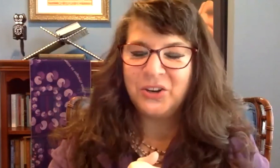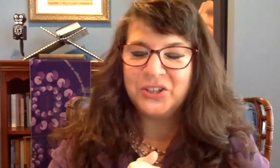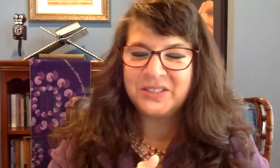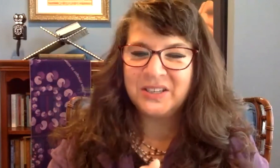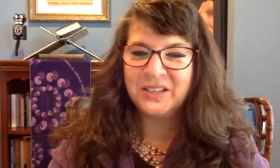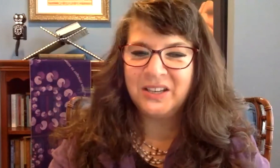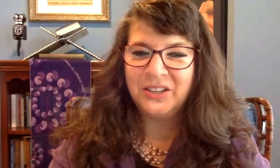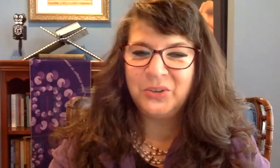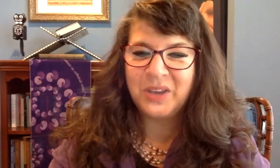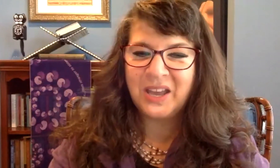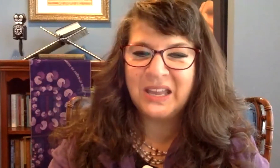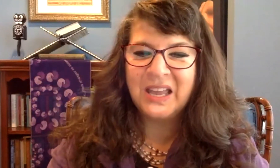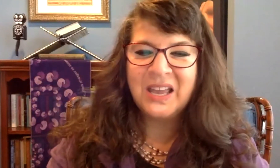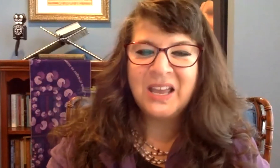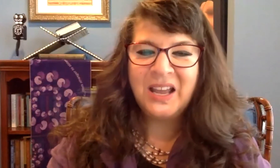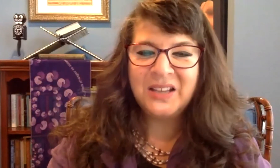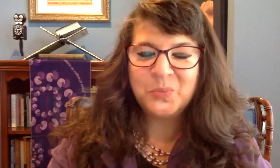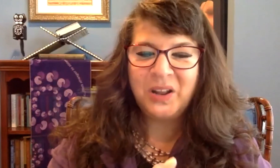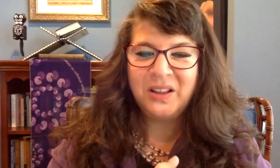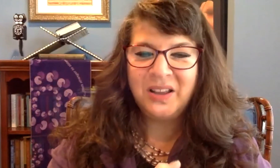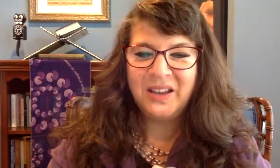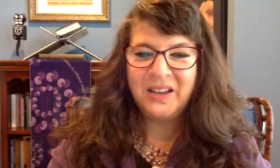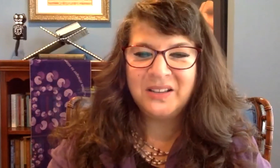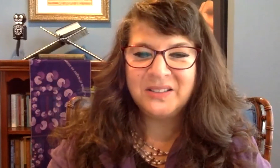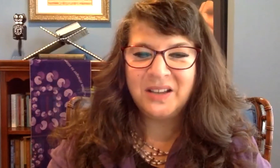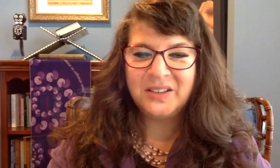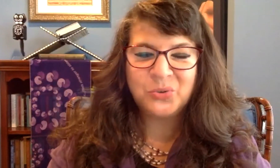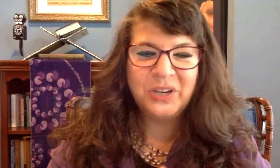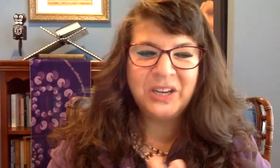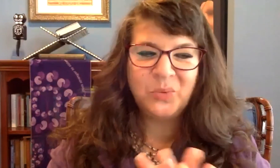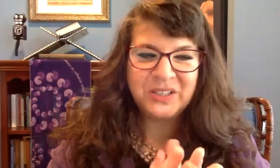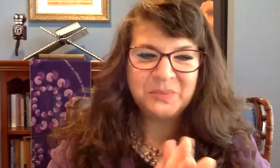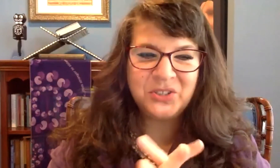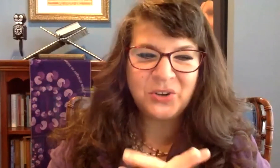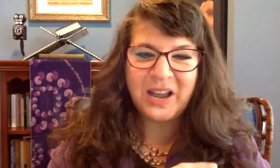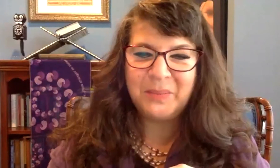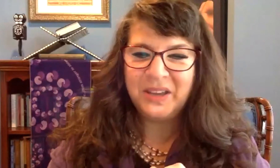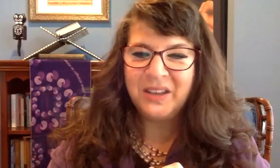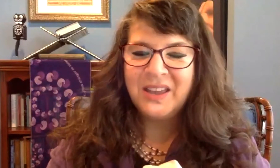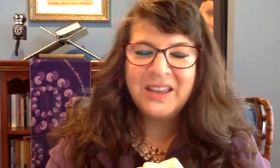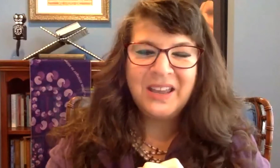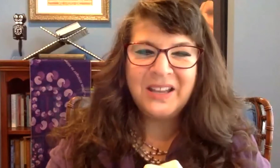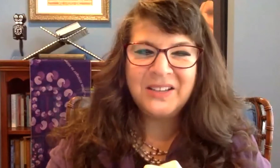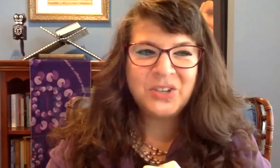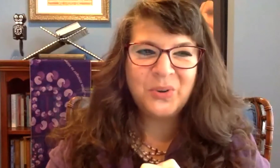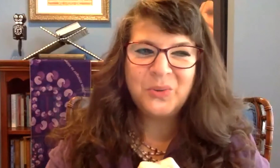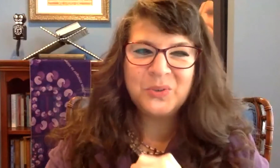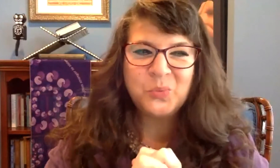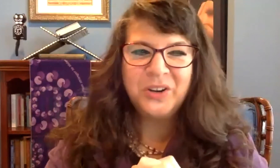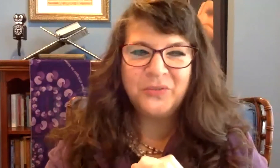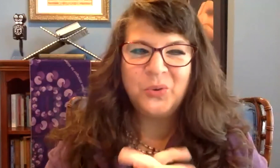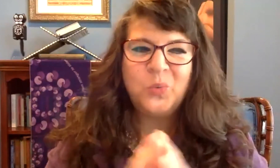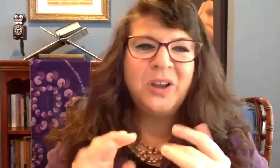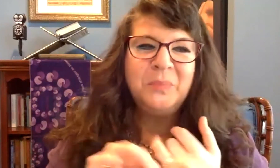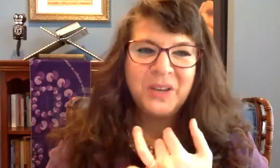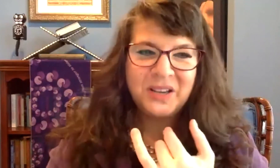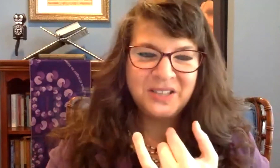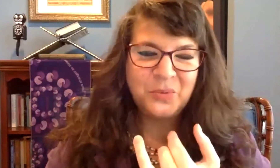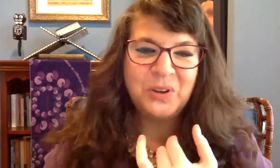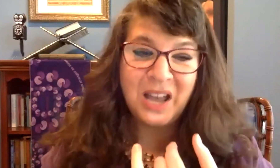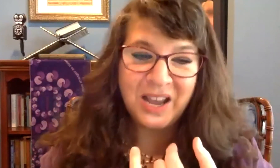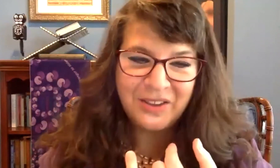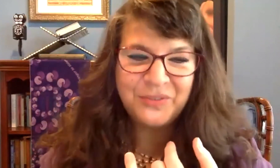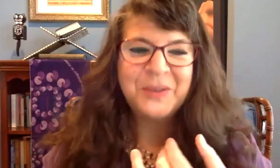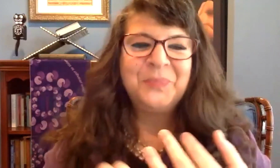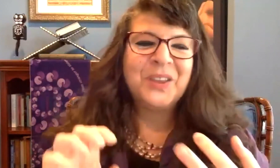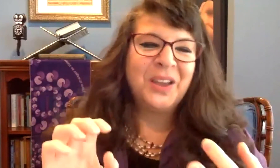one largest in the UK, as well as screening at Westminster Abbey. And so it was wonderful, one, because